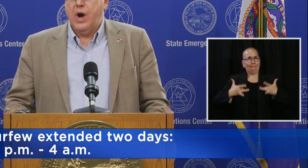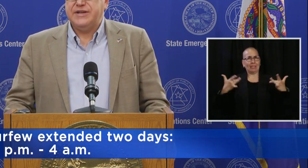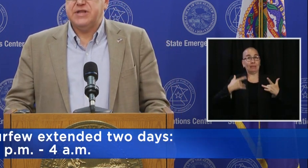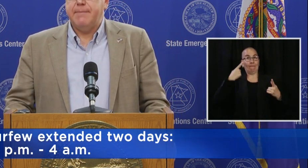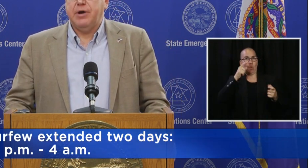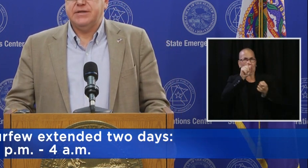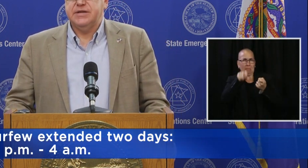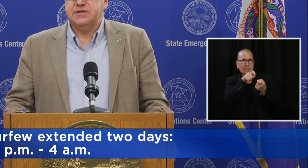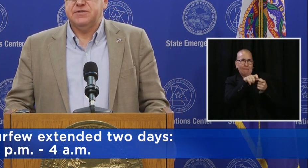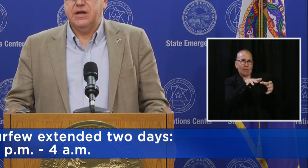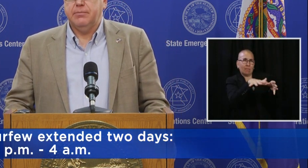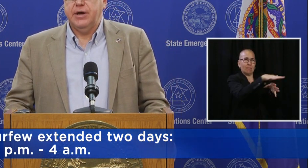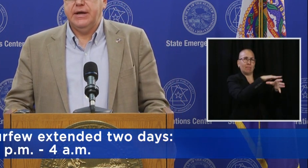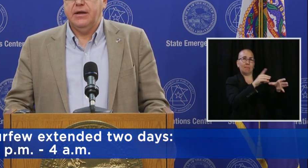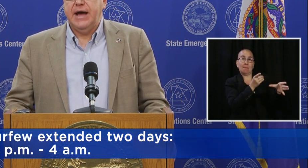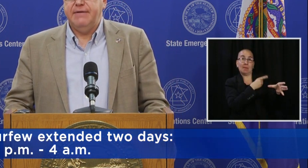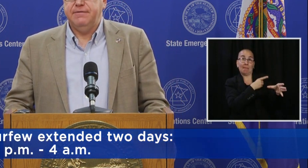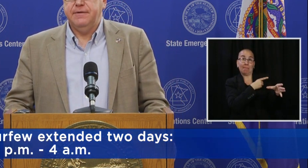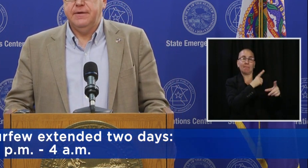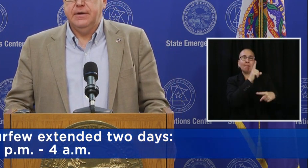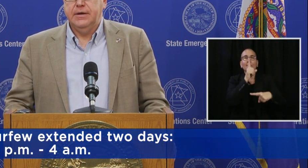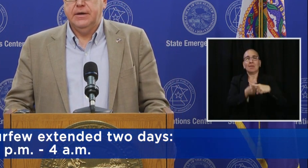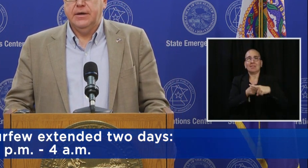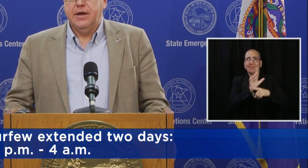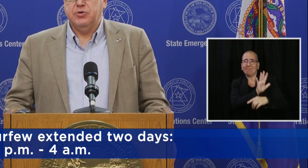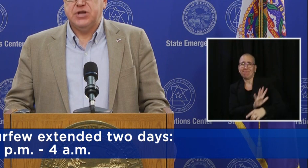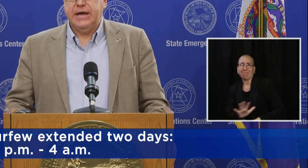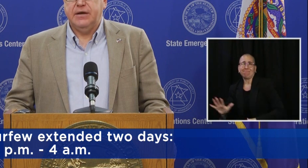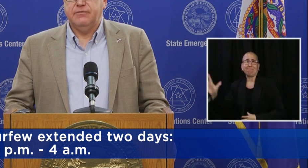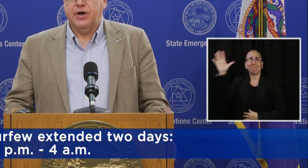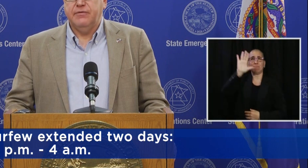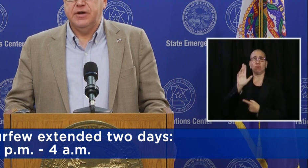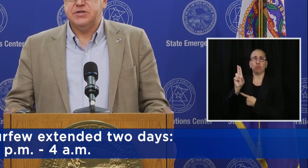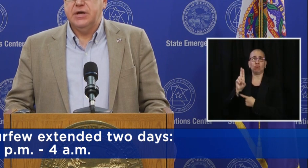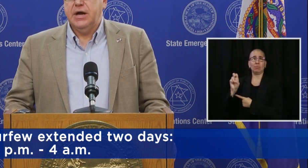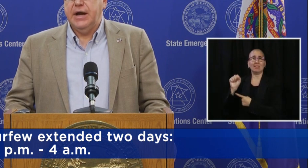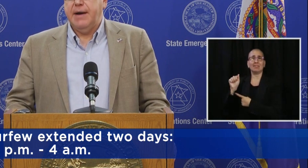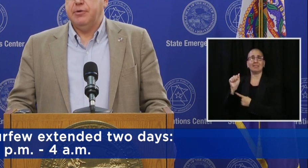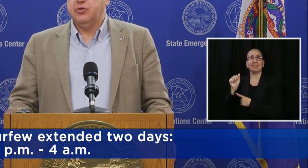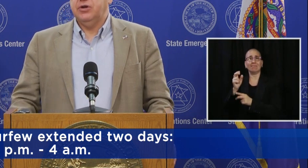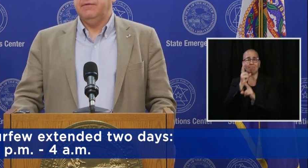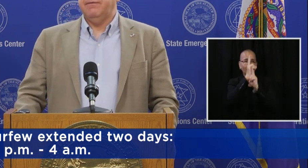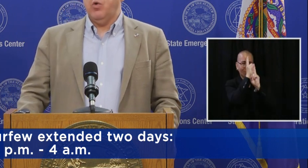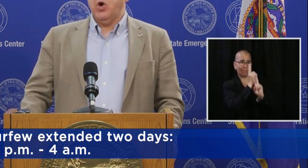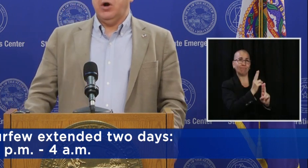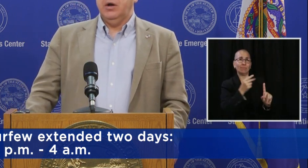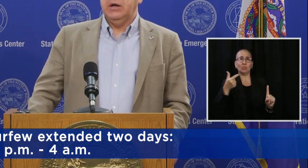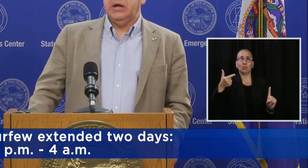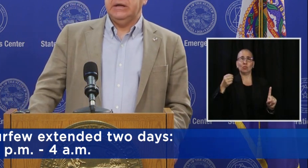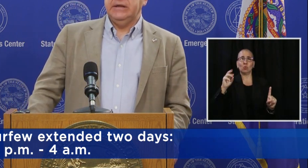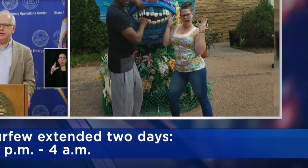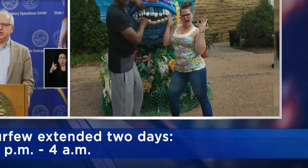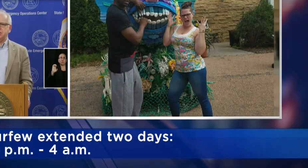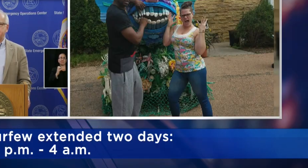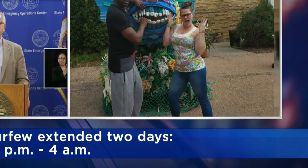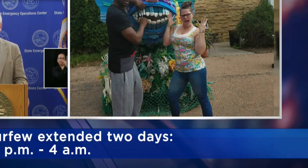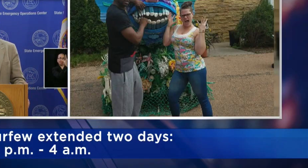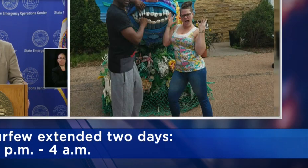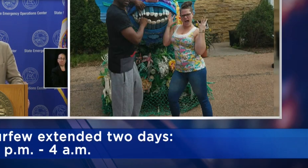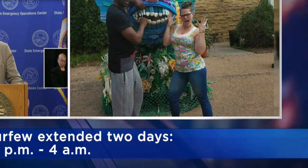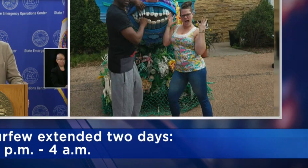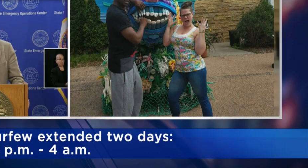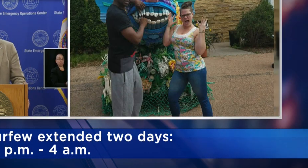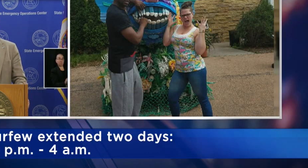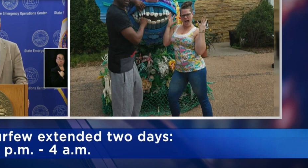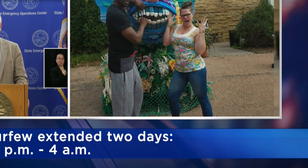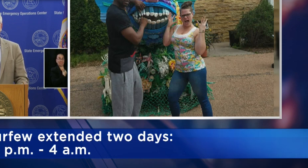to watch that process of celebrating a life that was taken in front of us, an opportunity for leadership. And when I